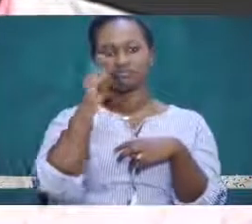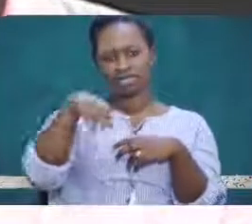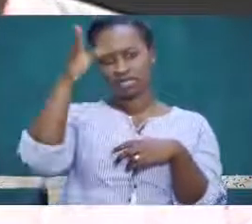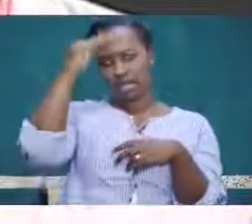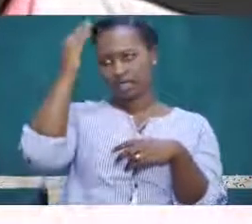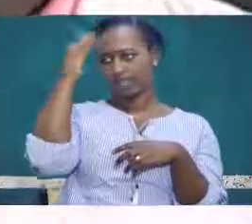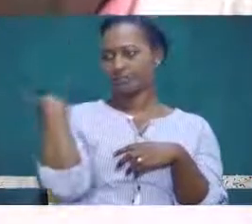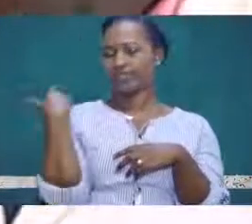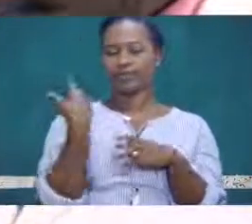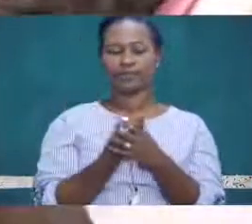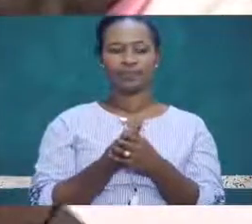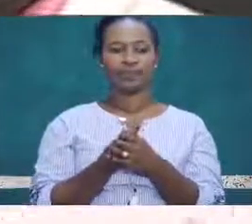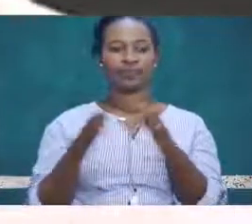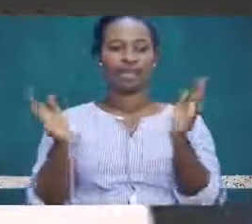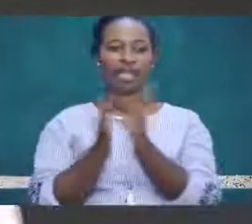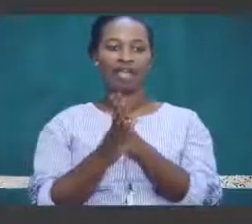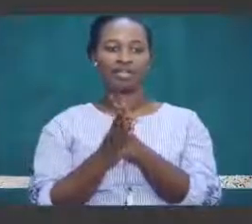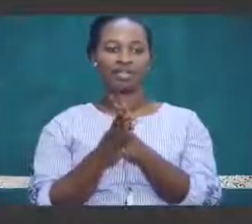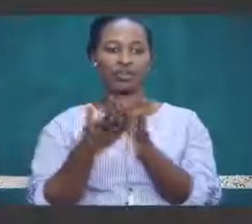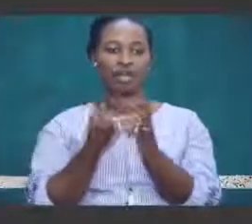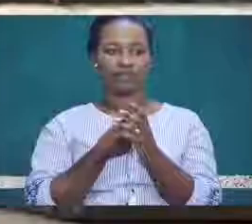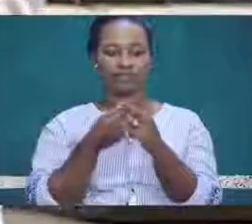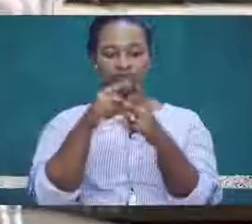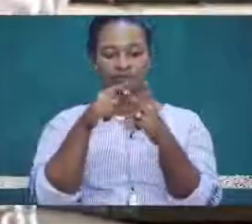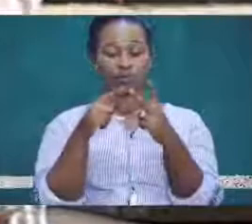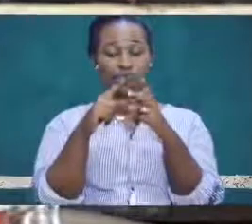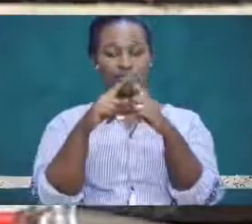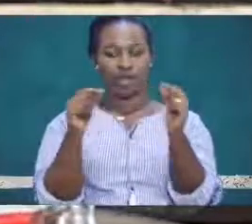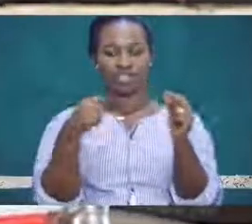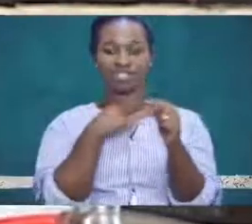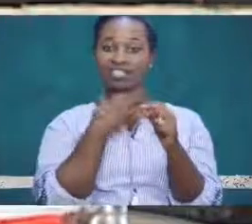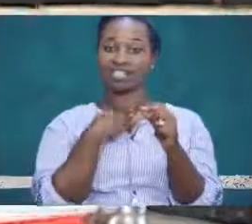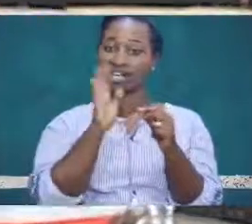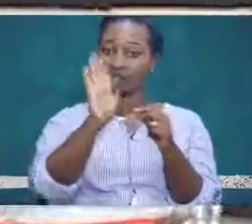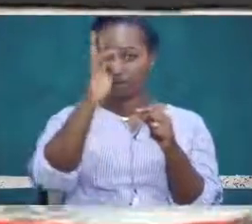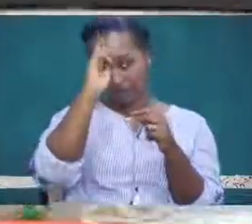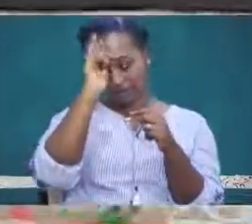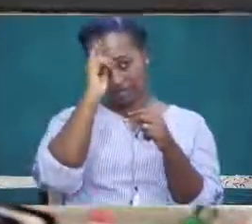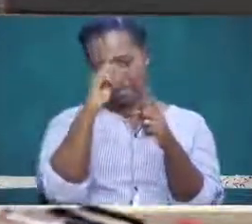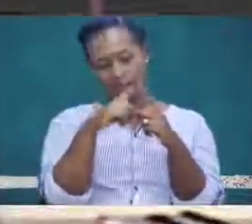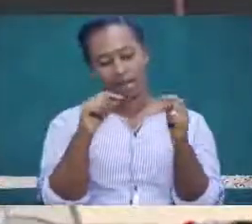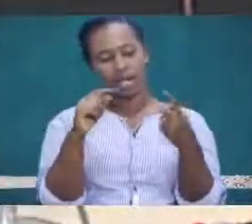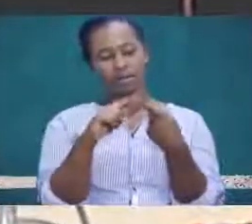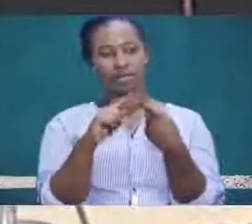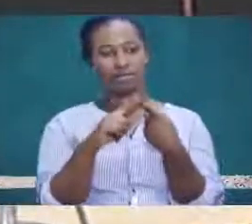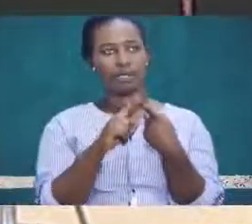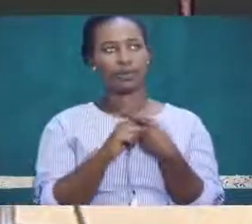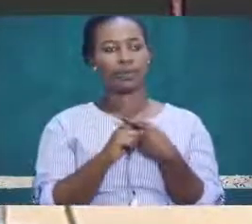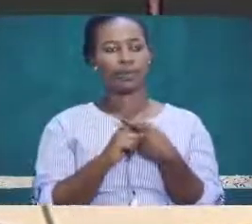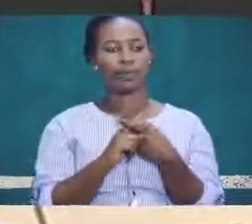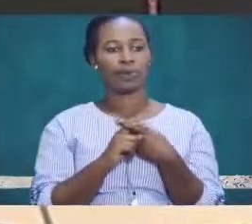learned before. And there are two words that I want you to remember. These words are, one,